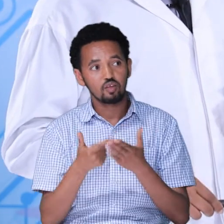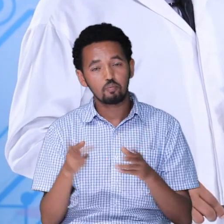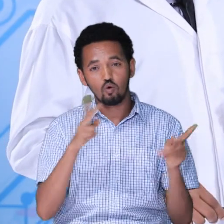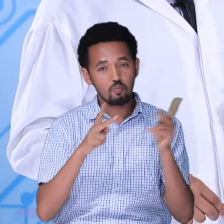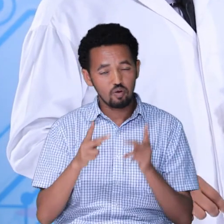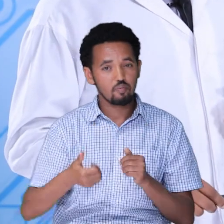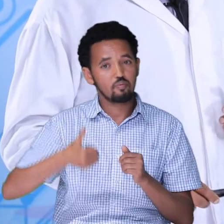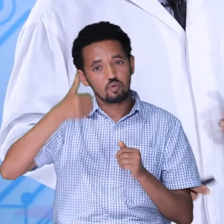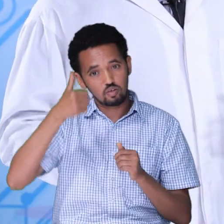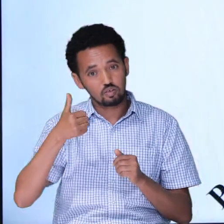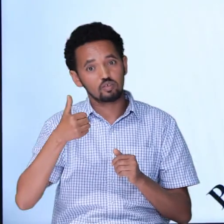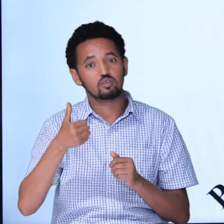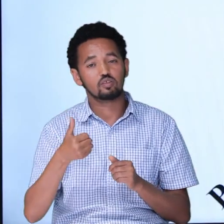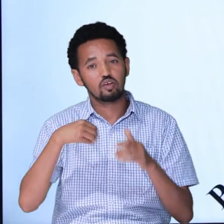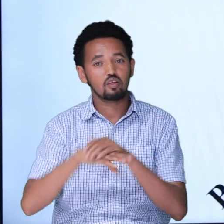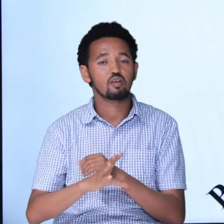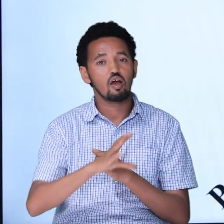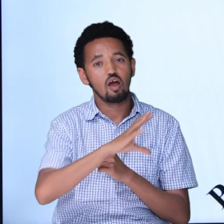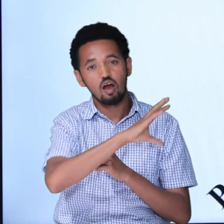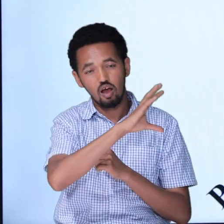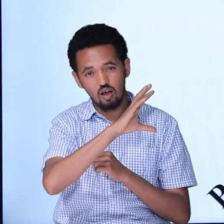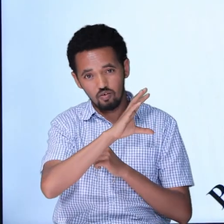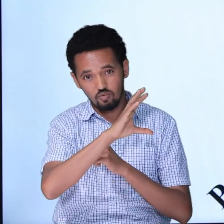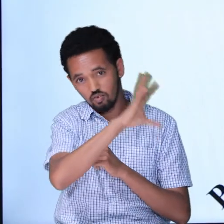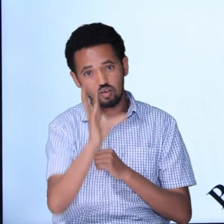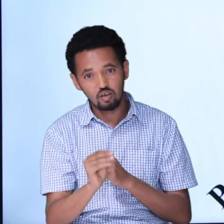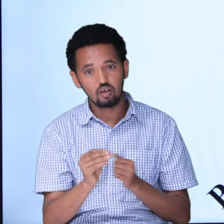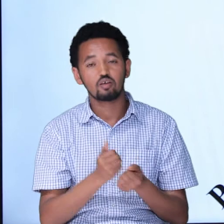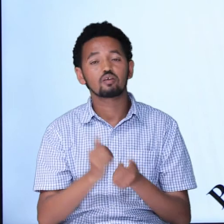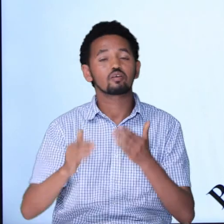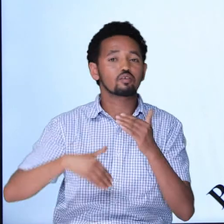of Africa. Until